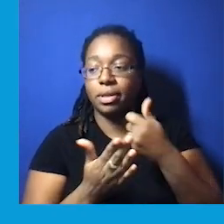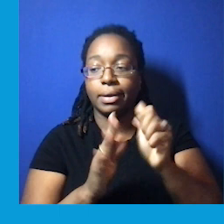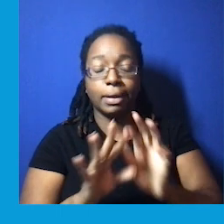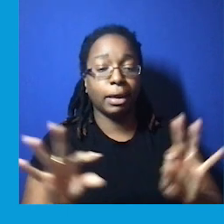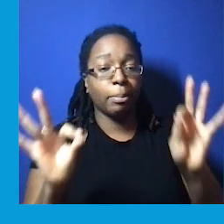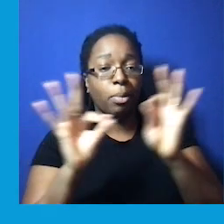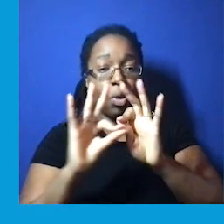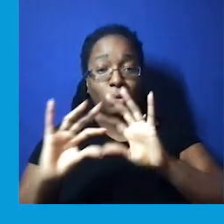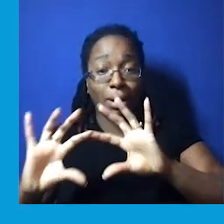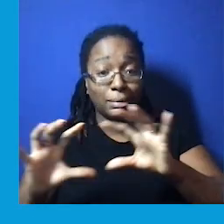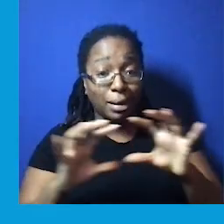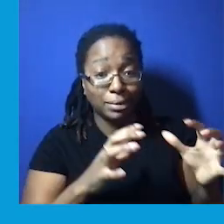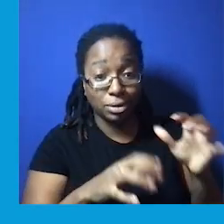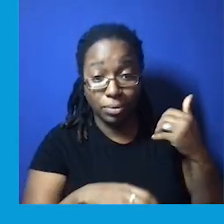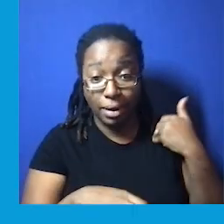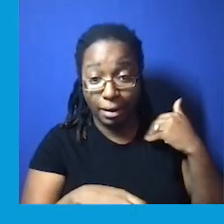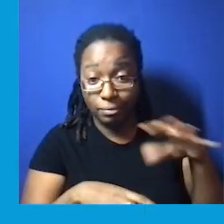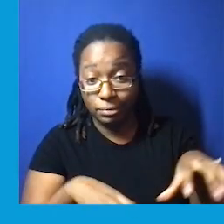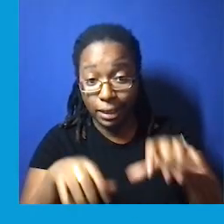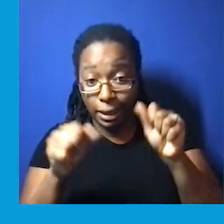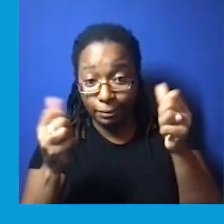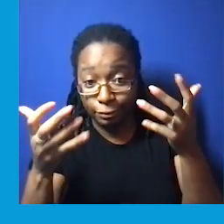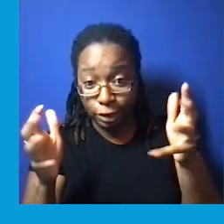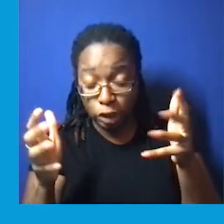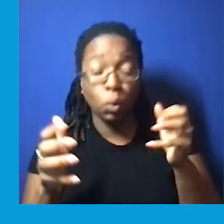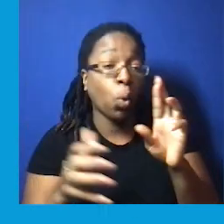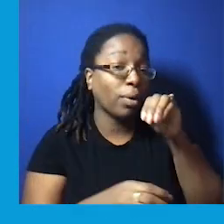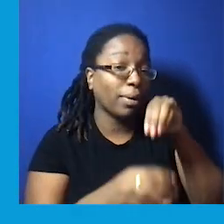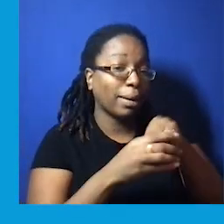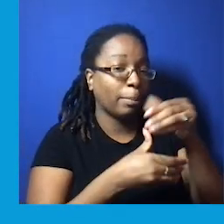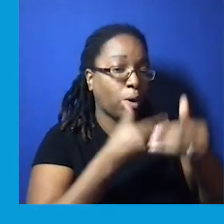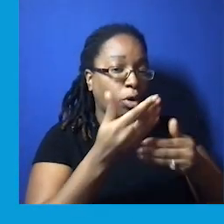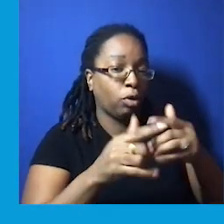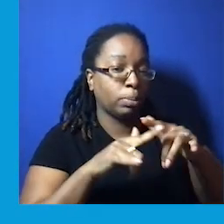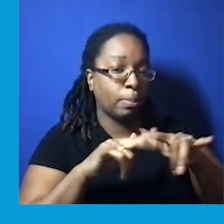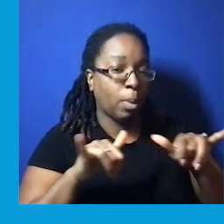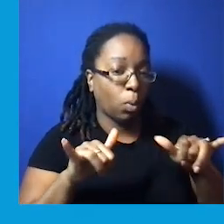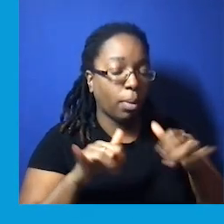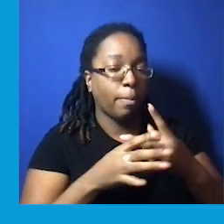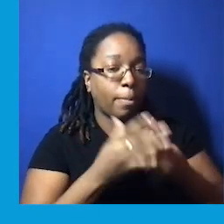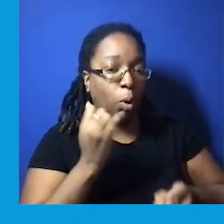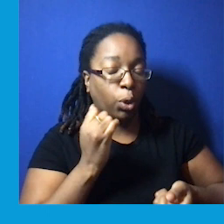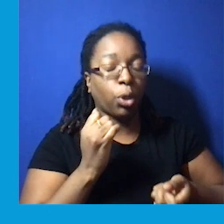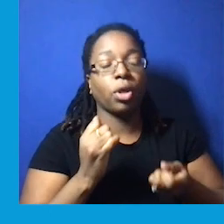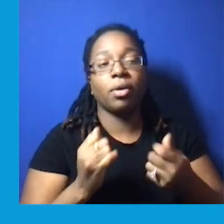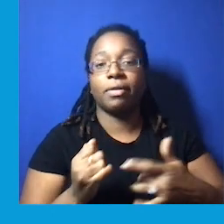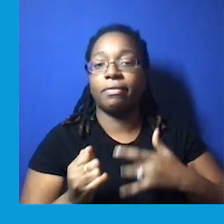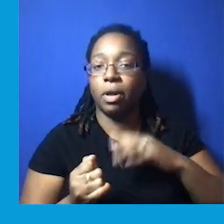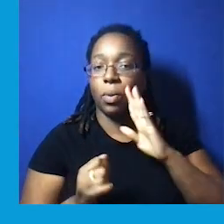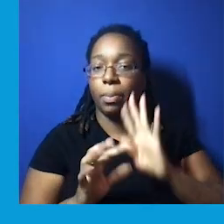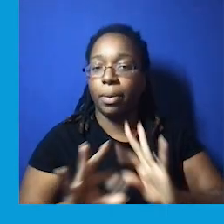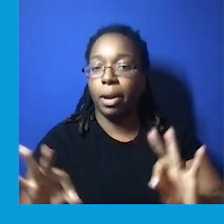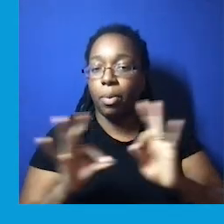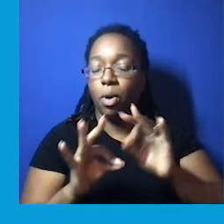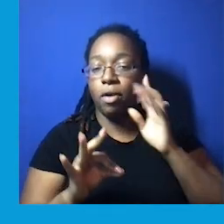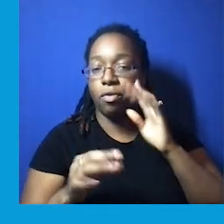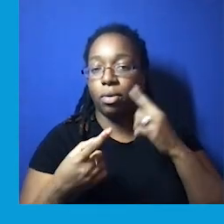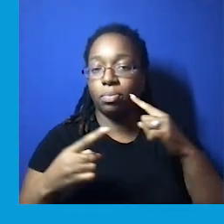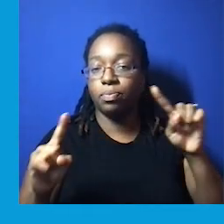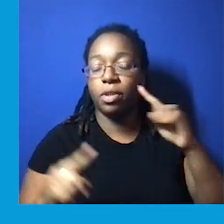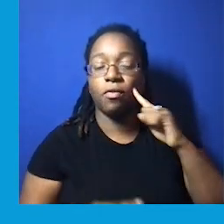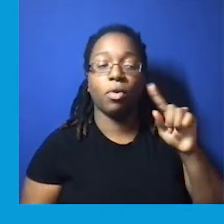that is completed or in progress that they deem to be relevant to the success of their Knauss Fellowship program.